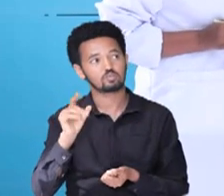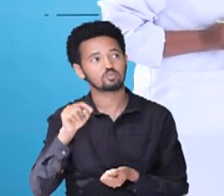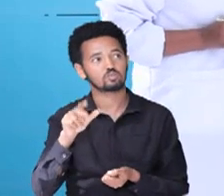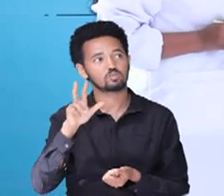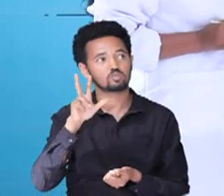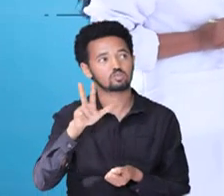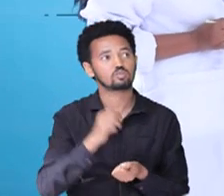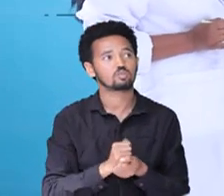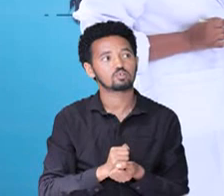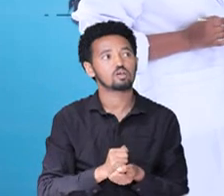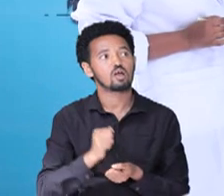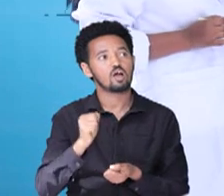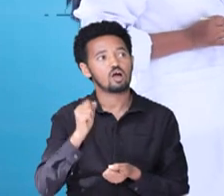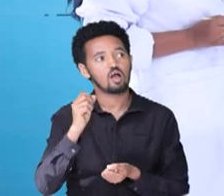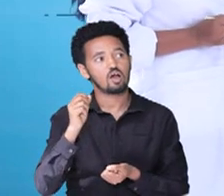21 years.